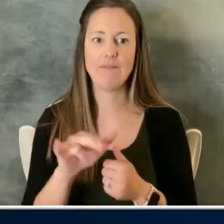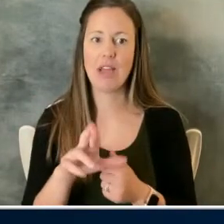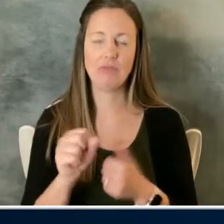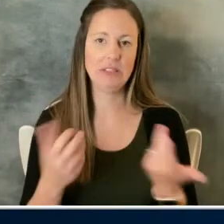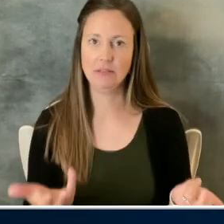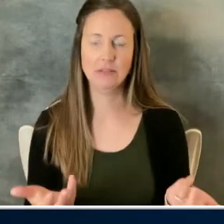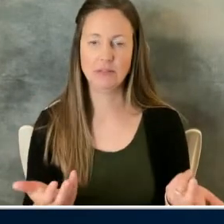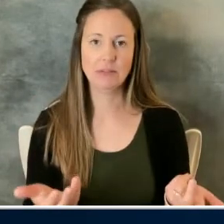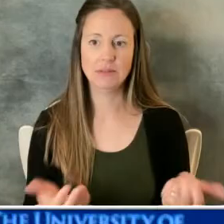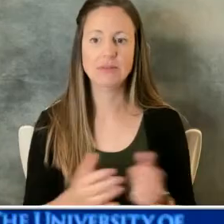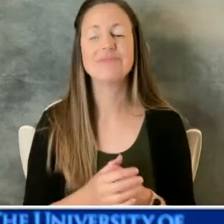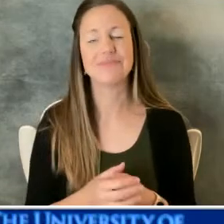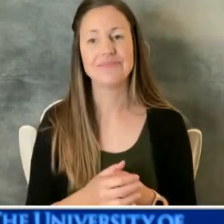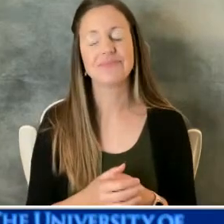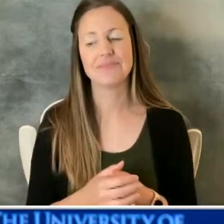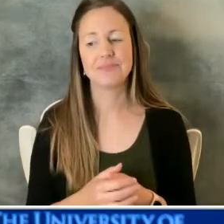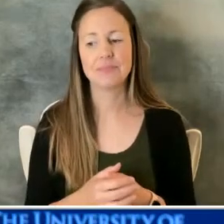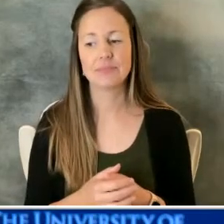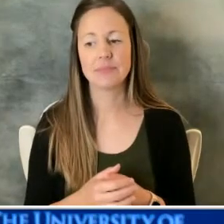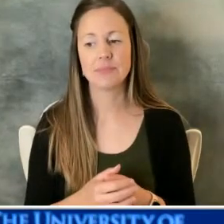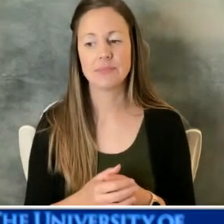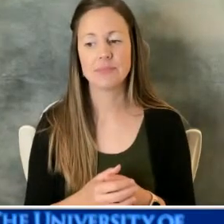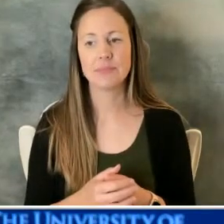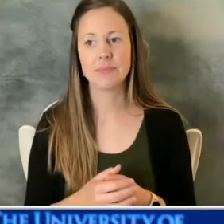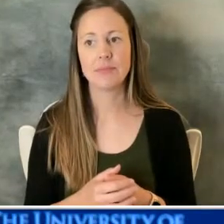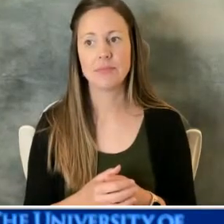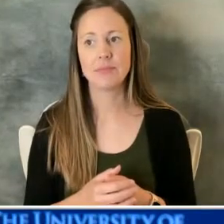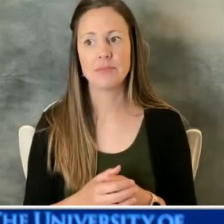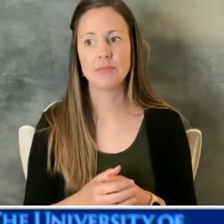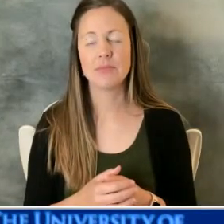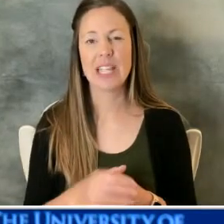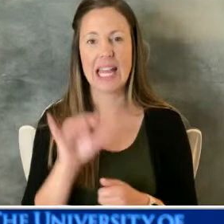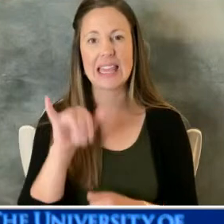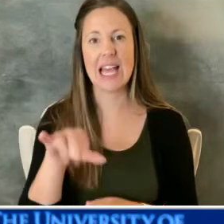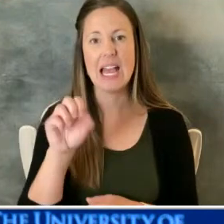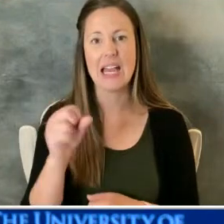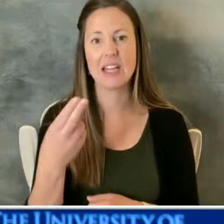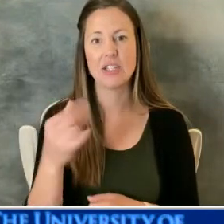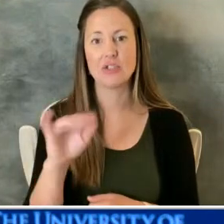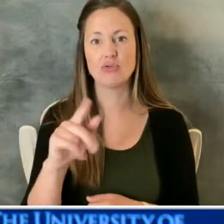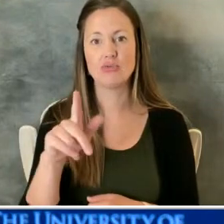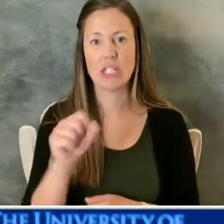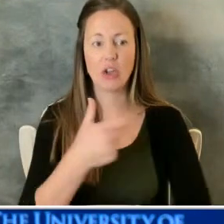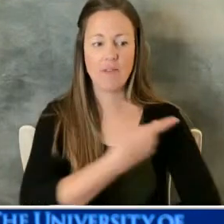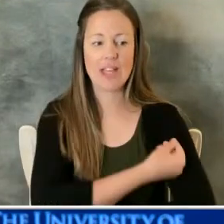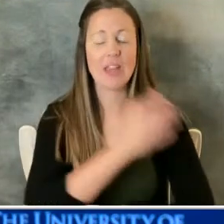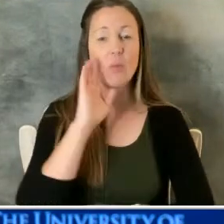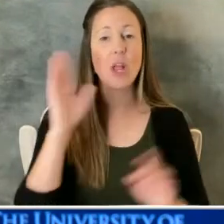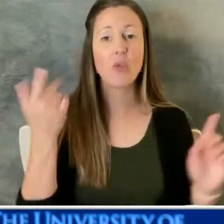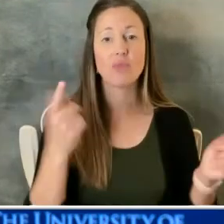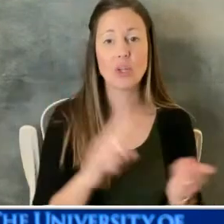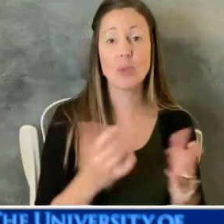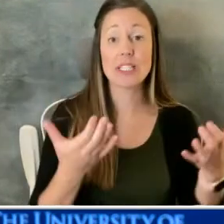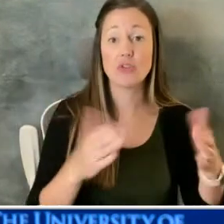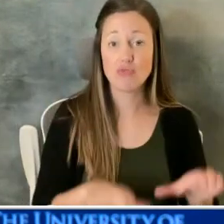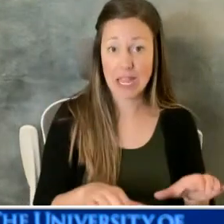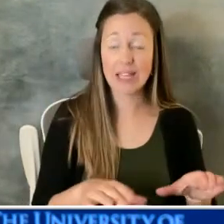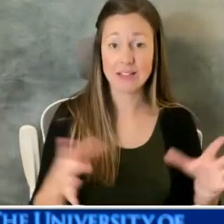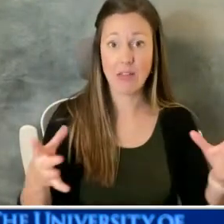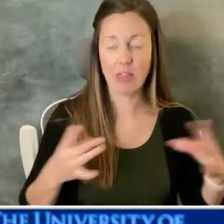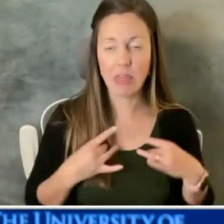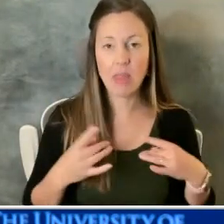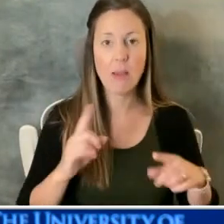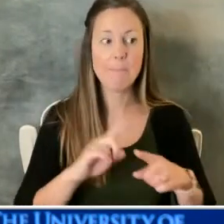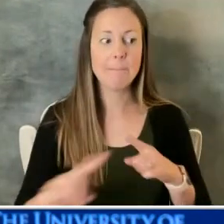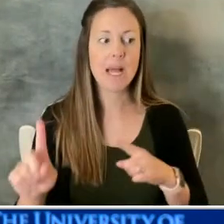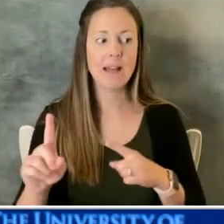certainly the shingles vaccine will significantly reduce your chance of getting it. It's unclear maybe